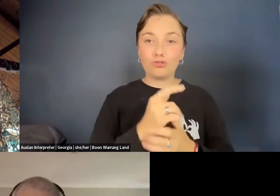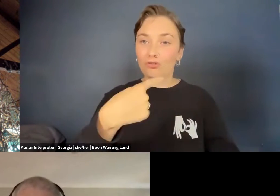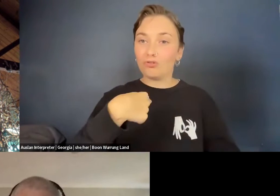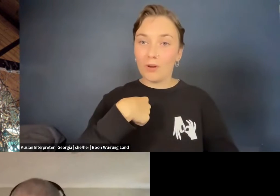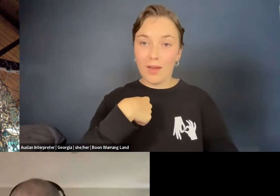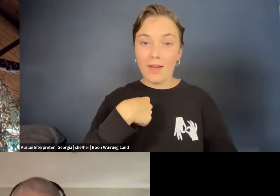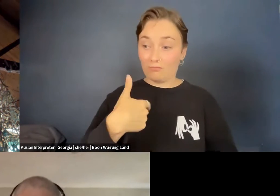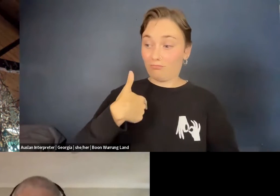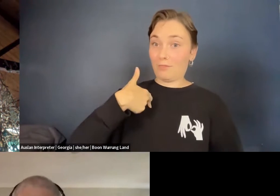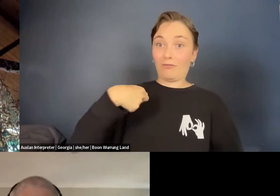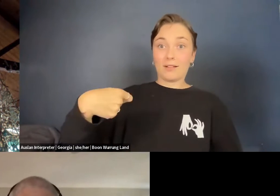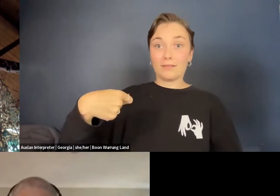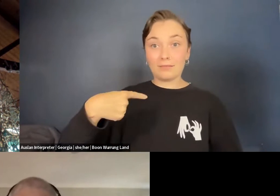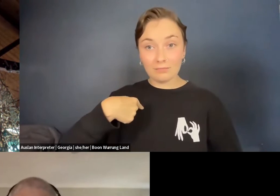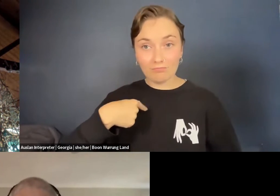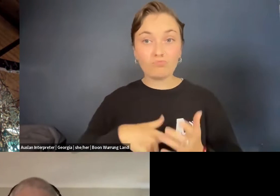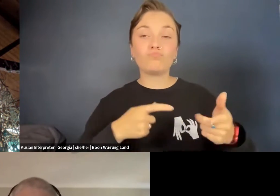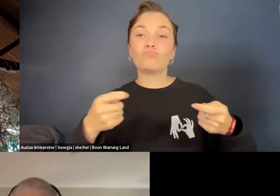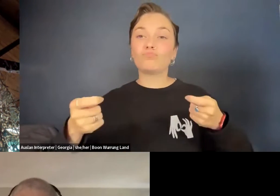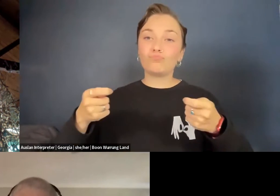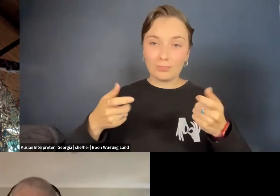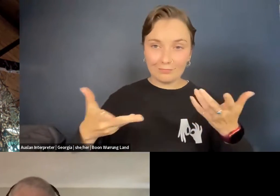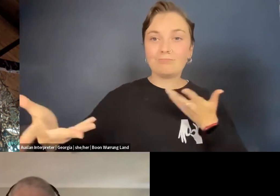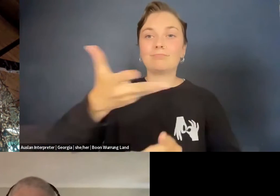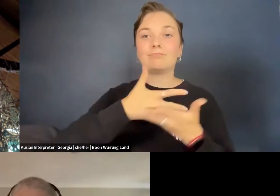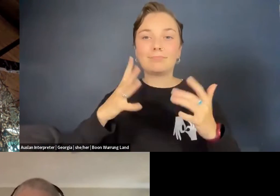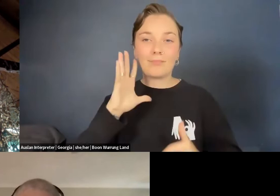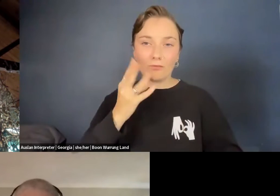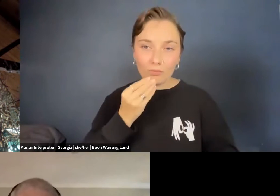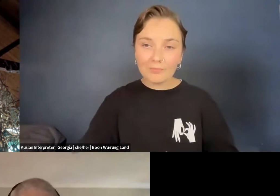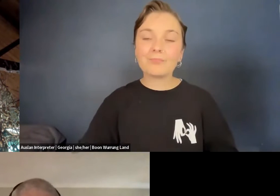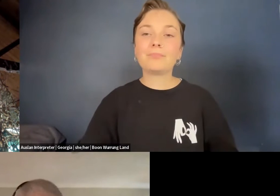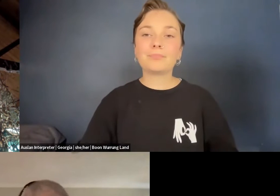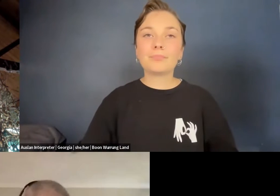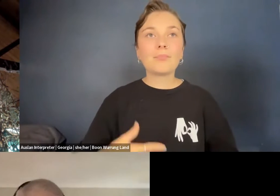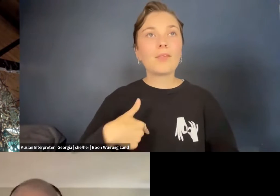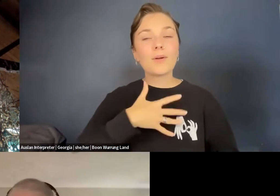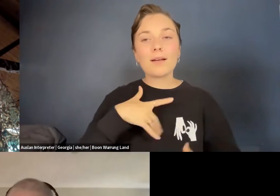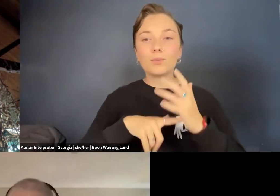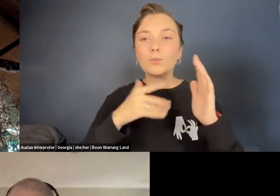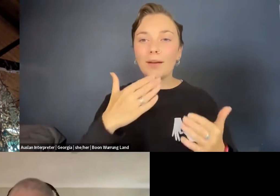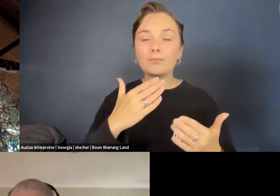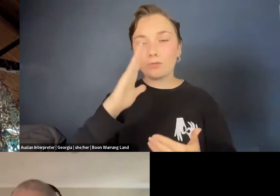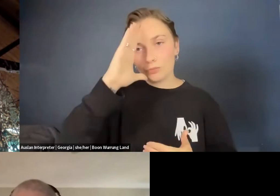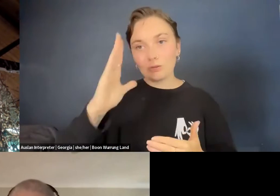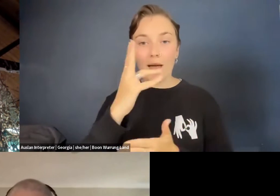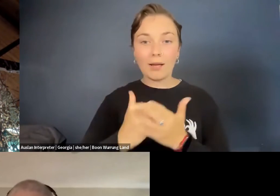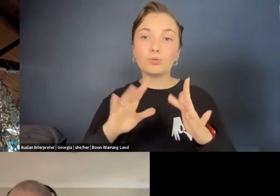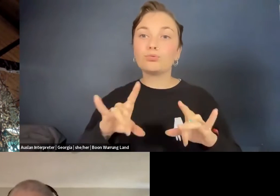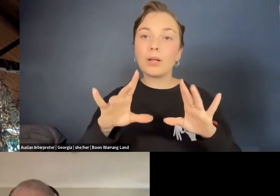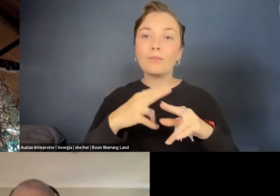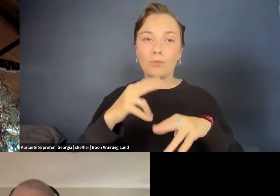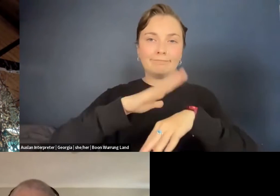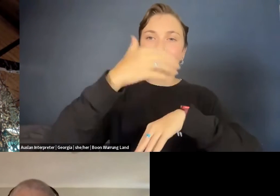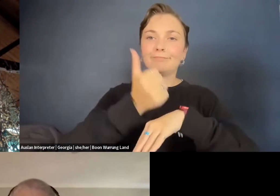been invited to facilitate this conversation this afternoon. And I'd like to thank Regional Arts Australia for putting